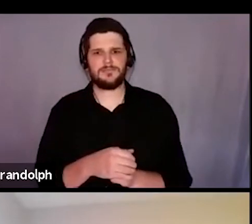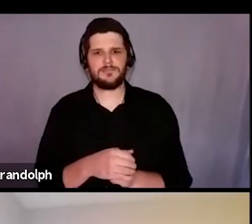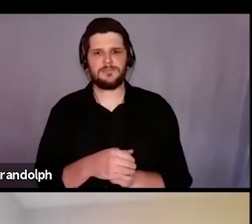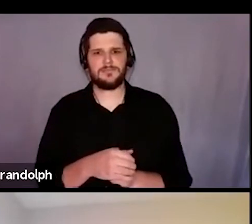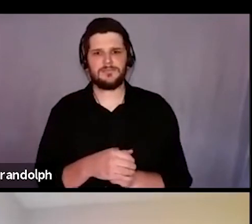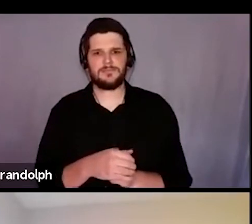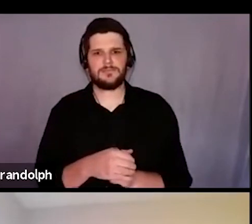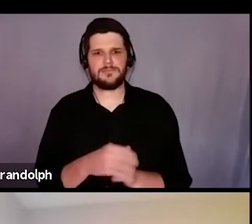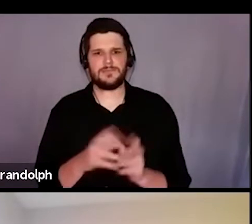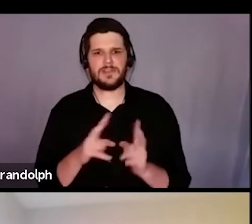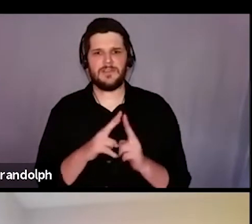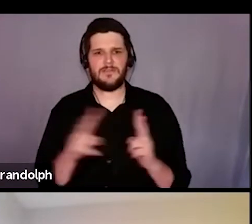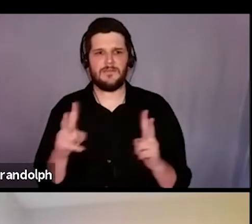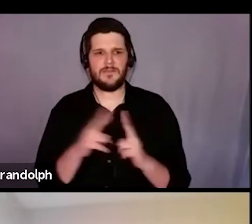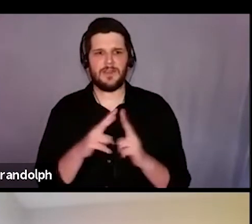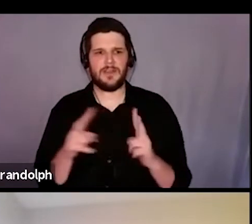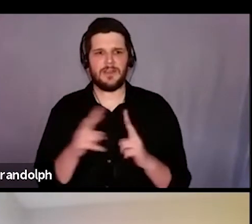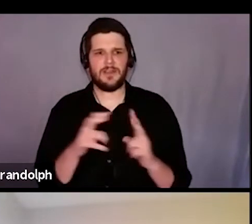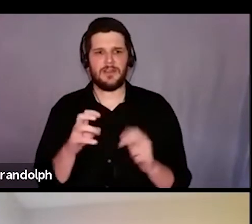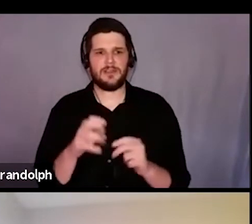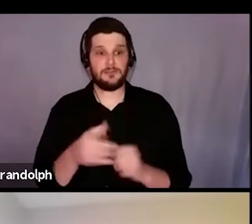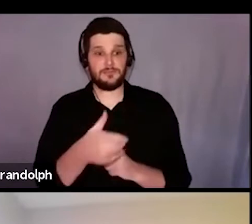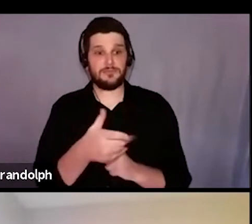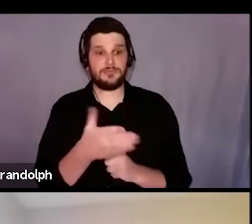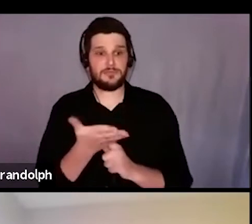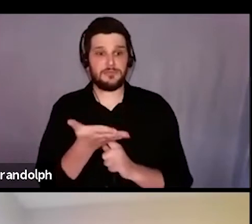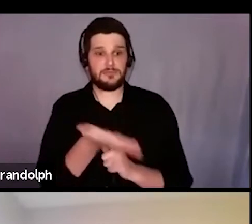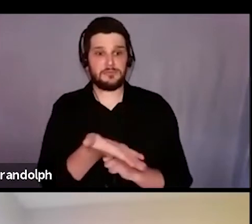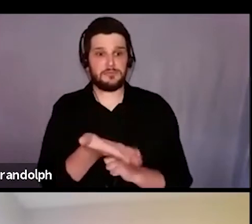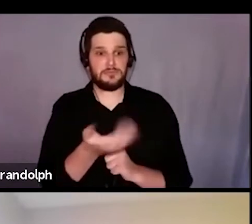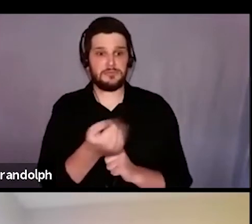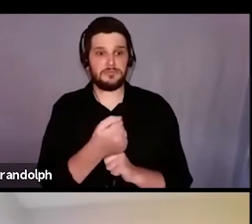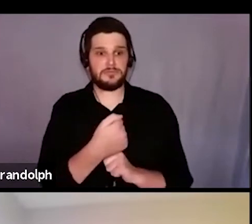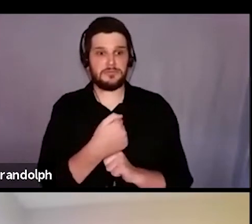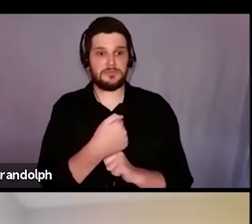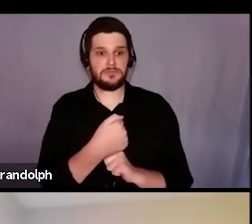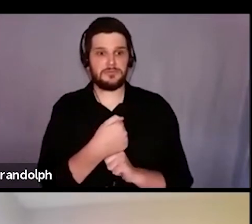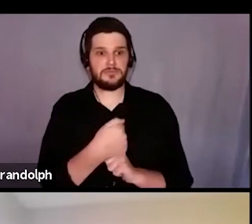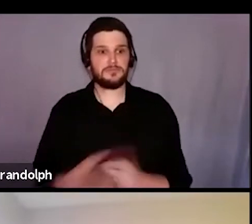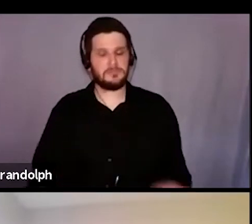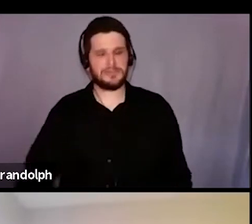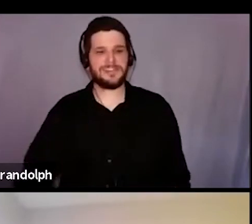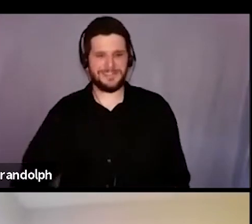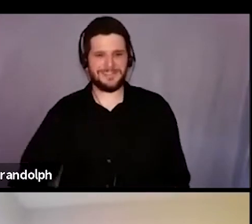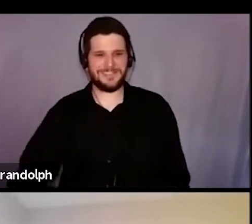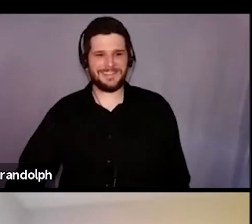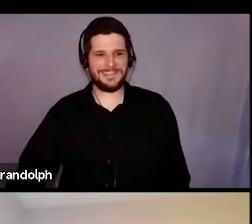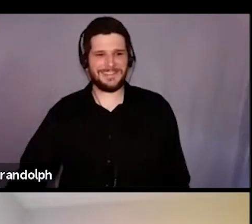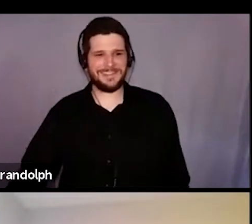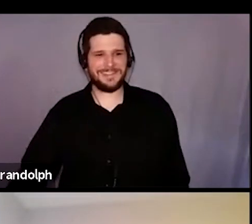do understand. So thank you for that. Spring, I see a note